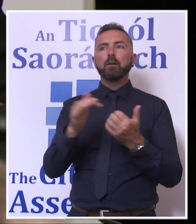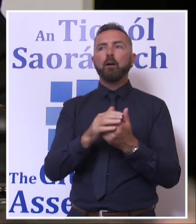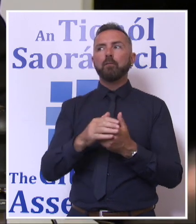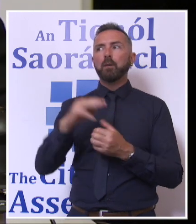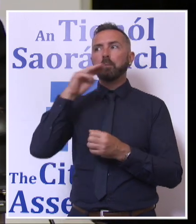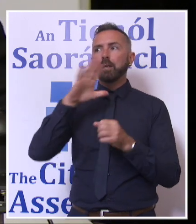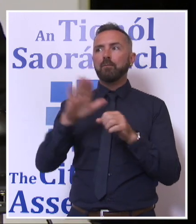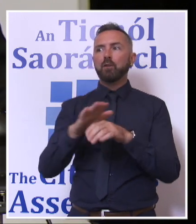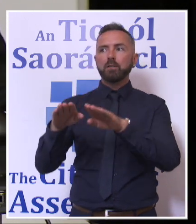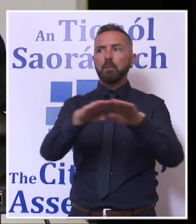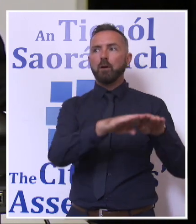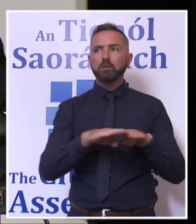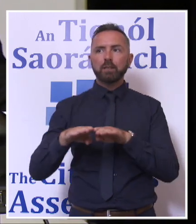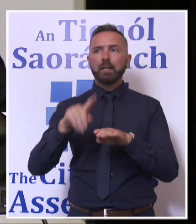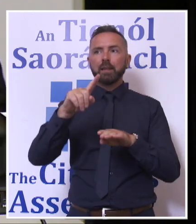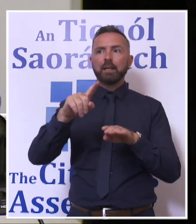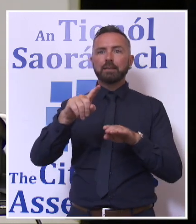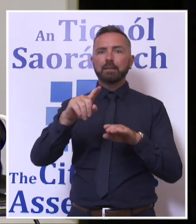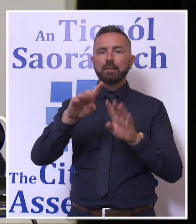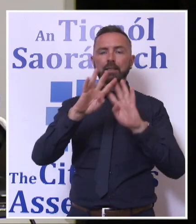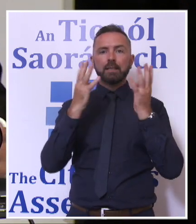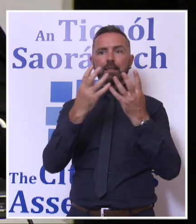is Citizens' Assembly is made up, as I mentioned earlier on, of